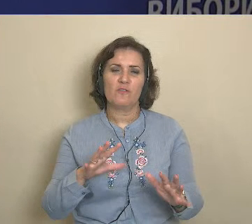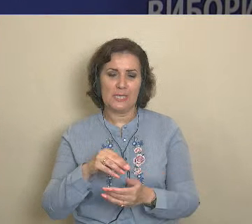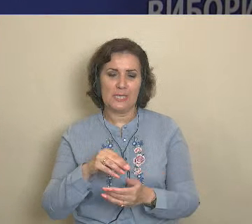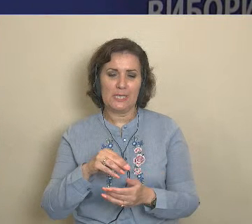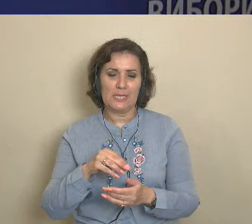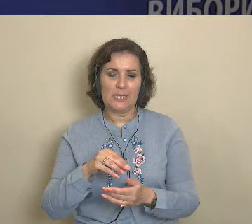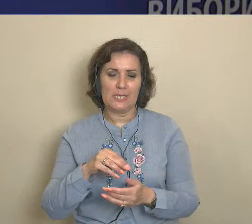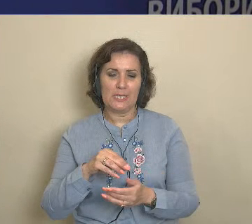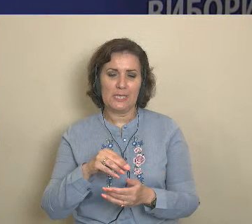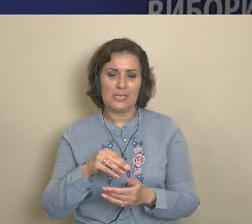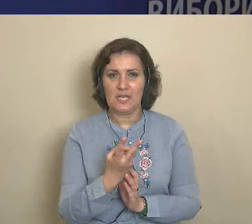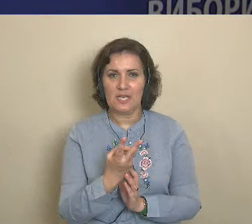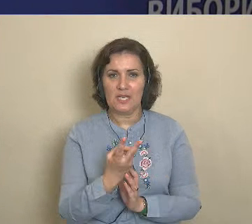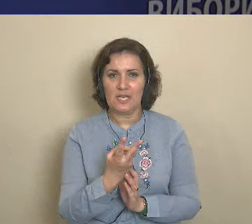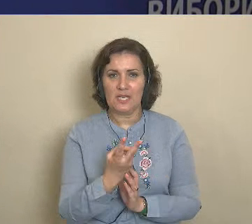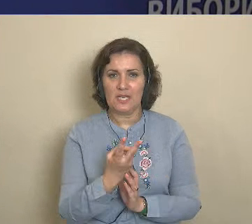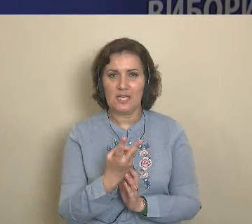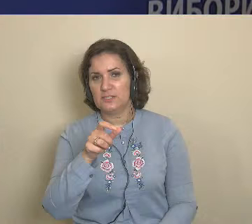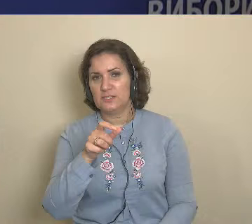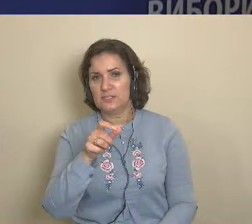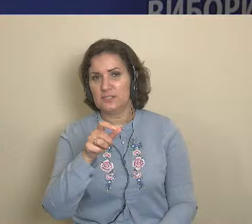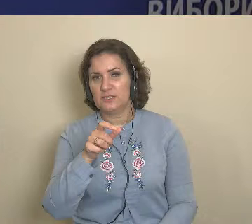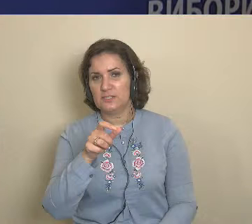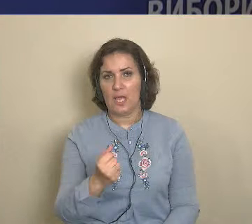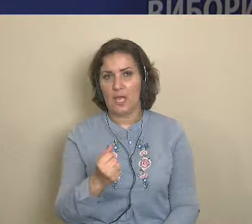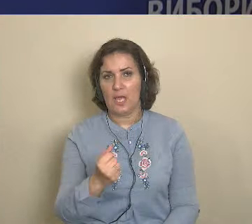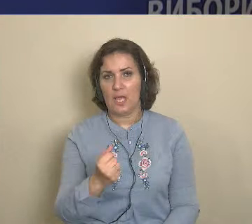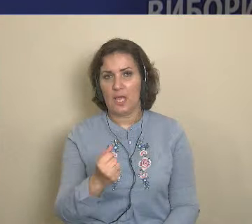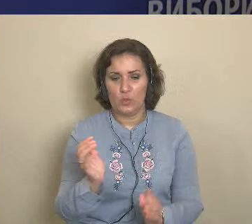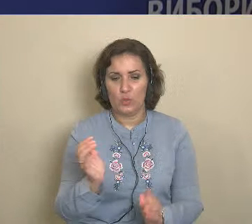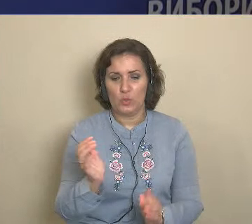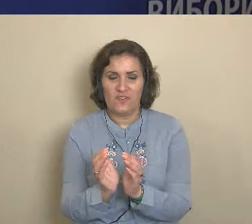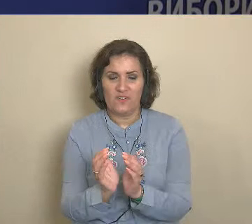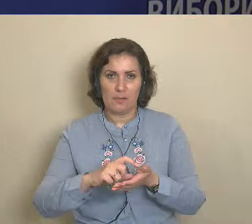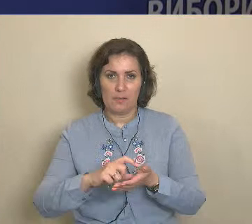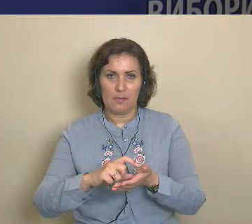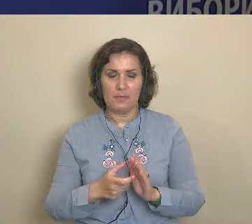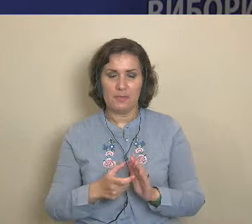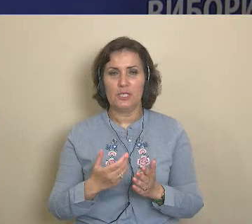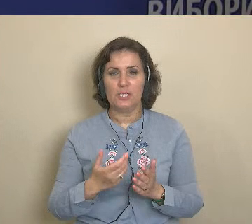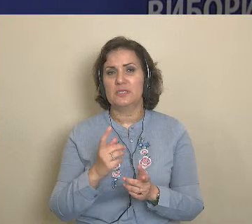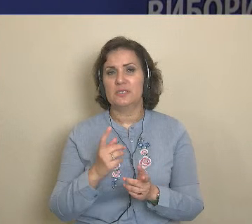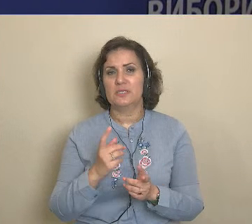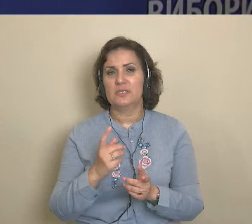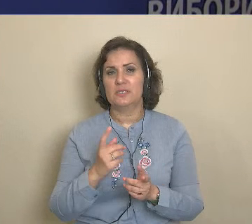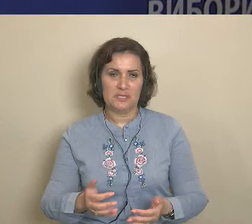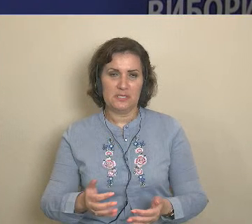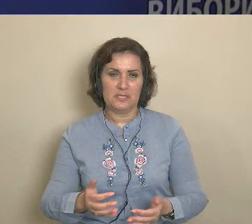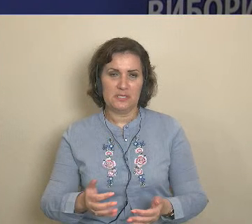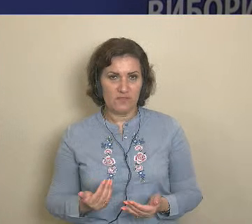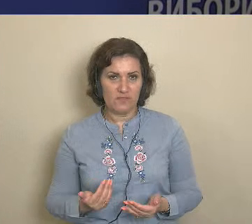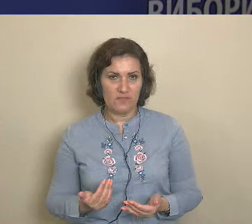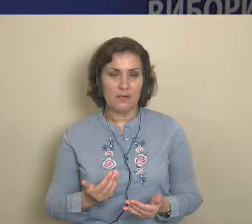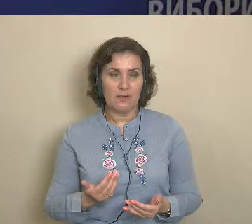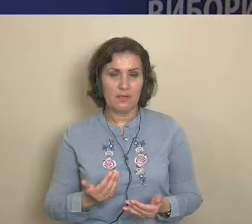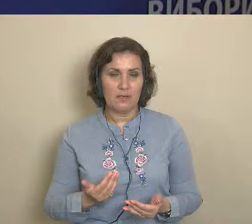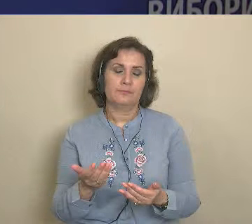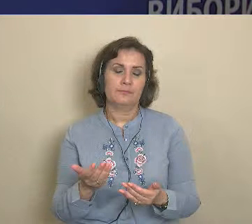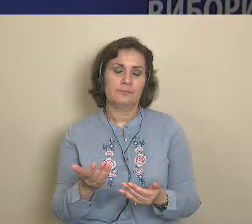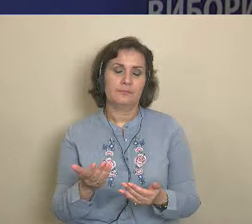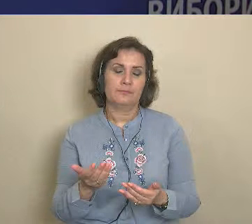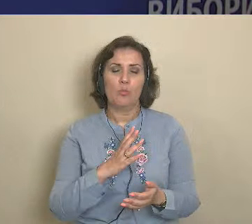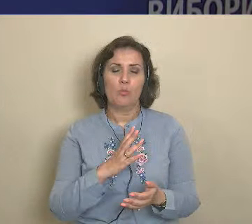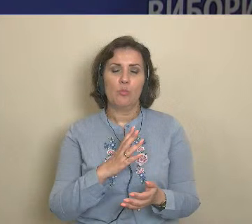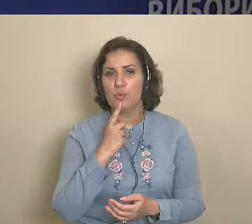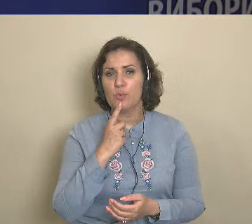these apartments, because sometimes, the 12 or 20 people were registered in a small apartment, and that was a change of address